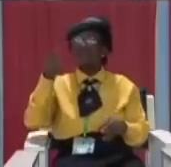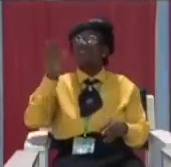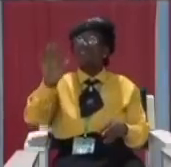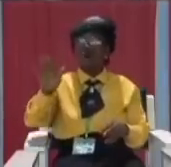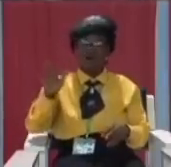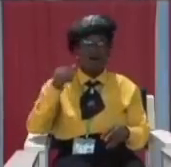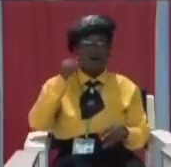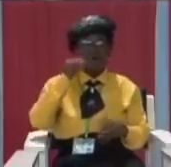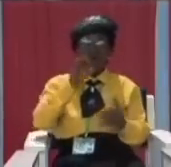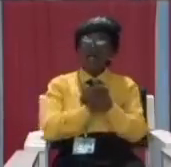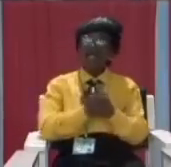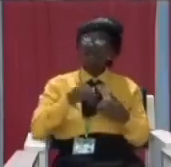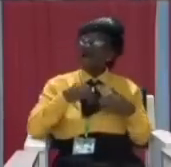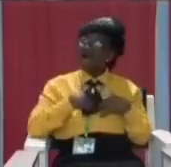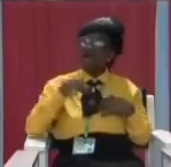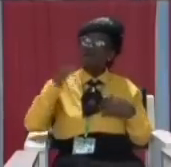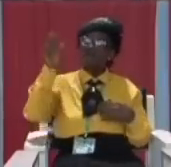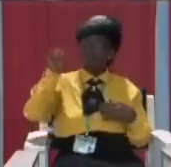You know the story.